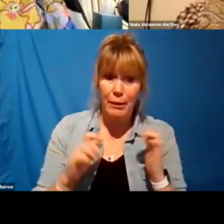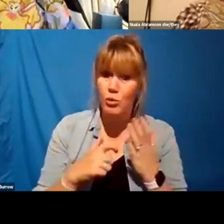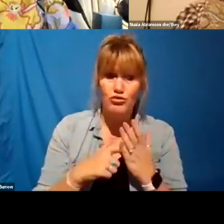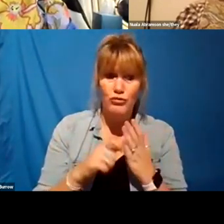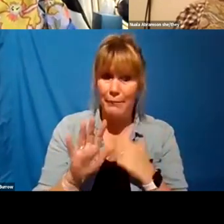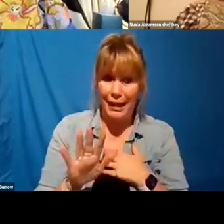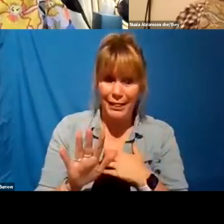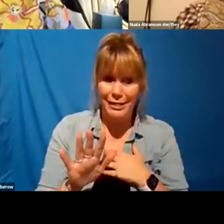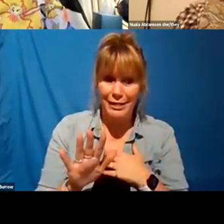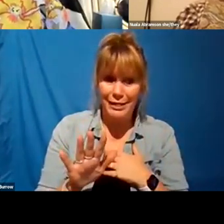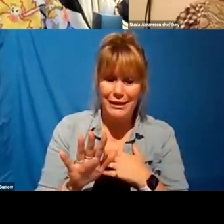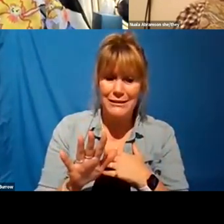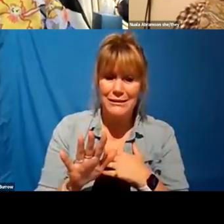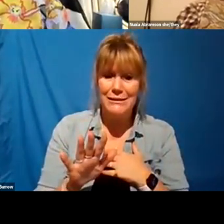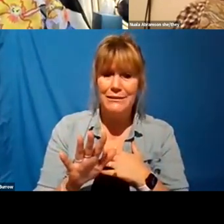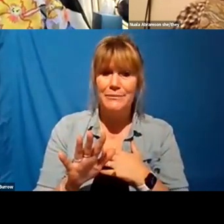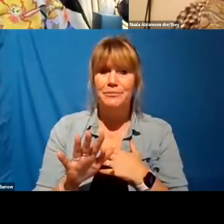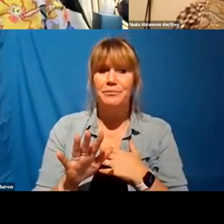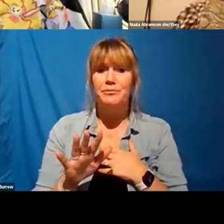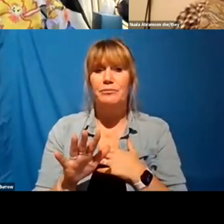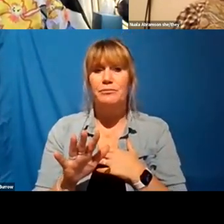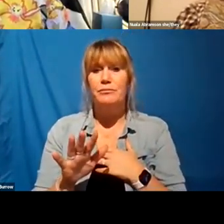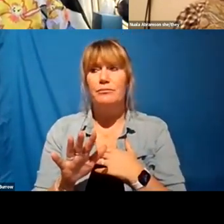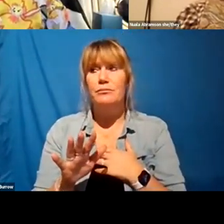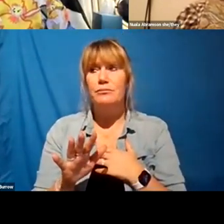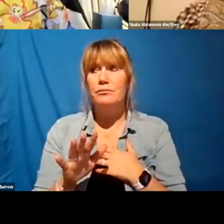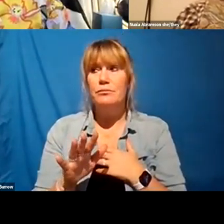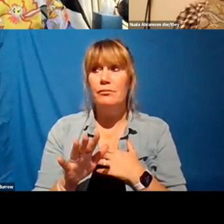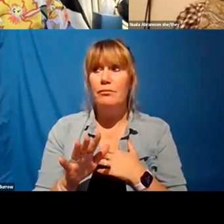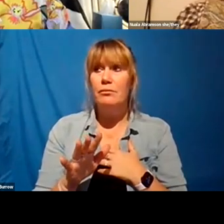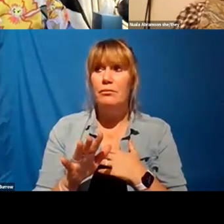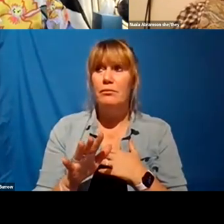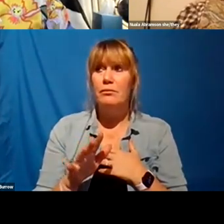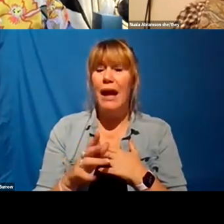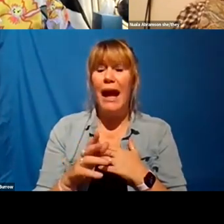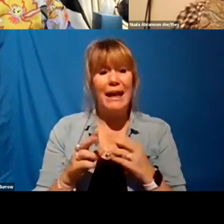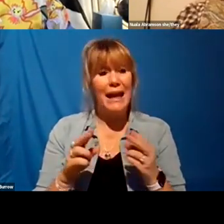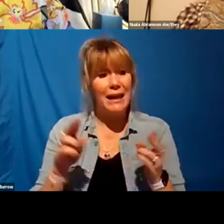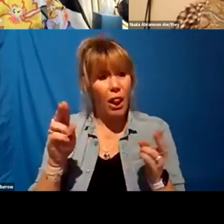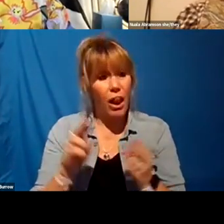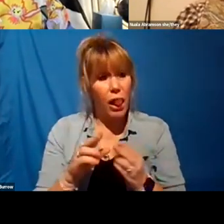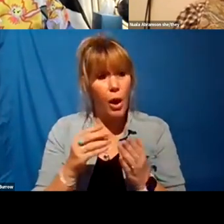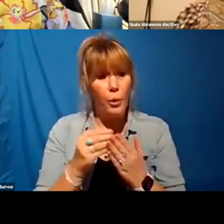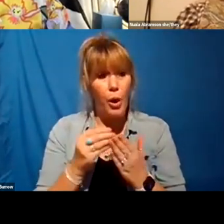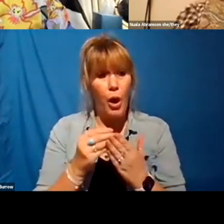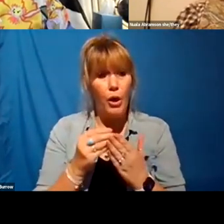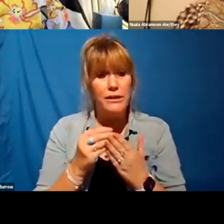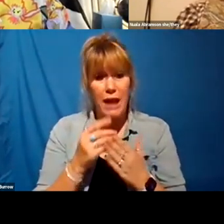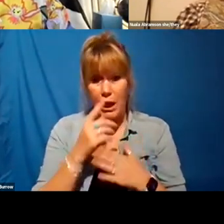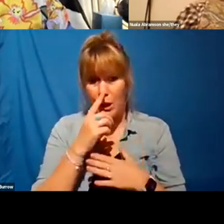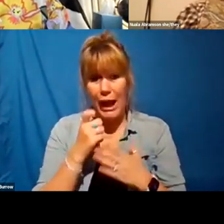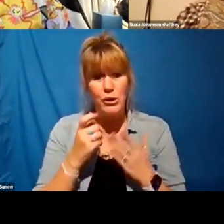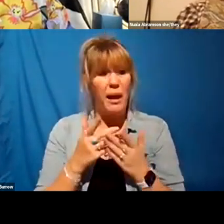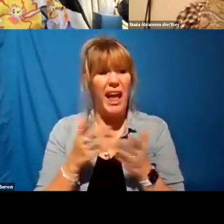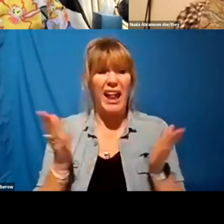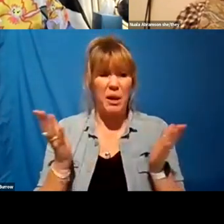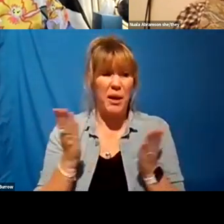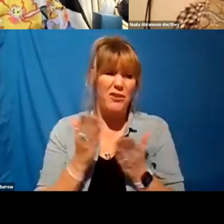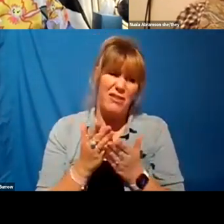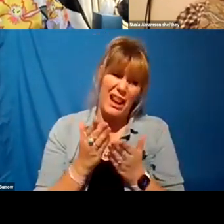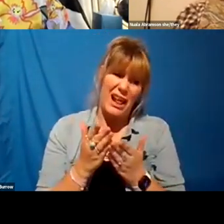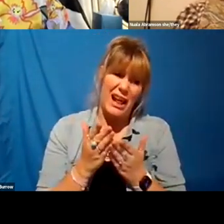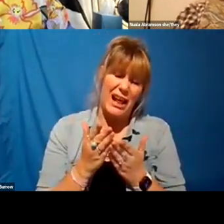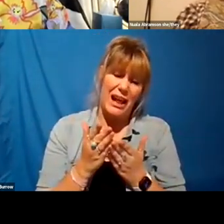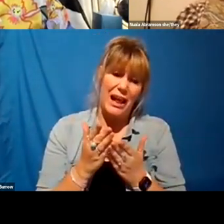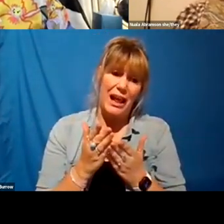that. And like you say, it is quite low cost and you can do it pretty much anywhere. You know, you